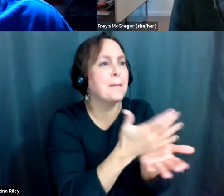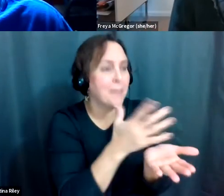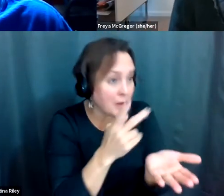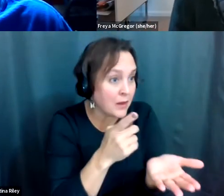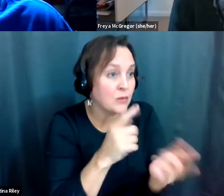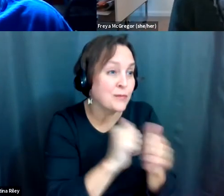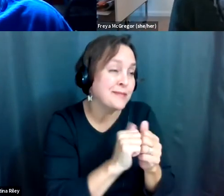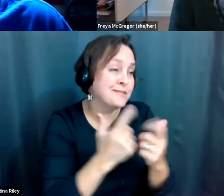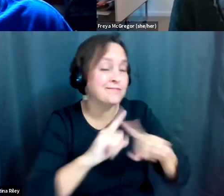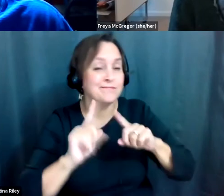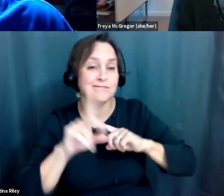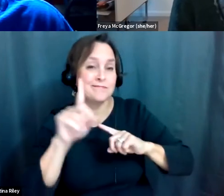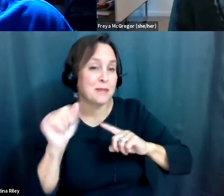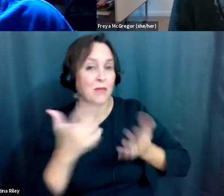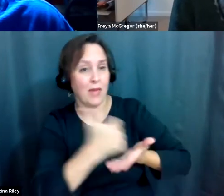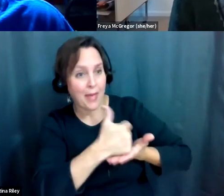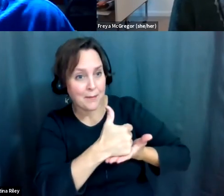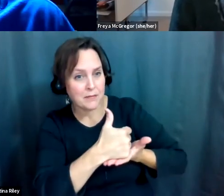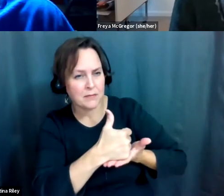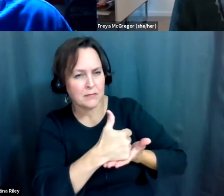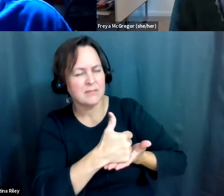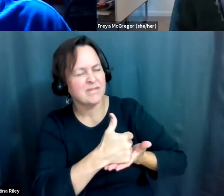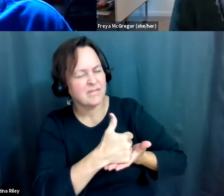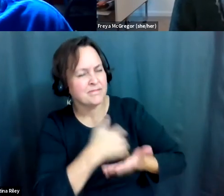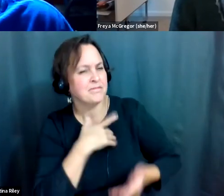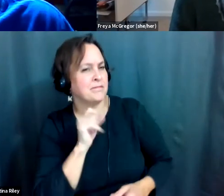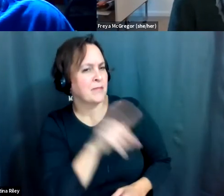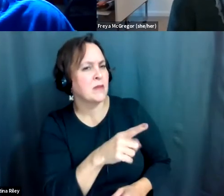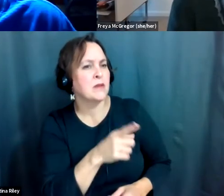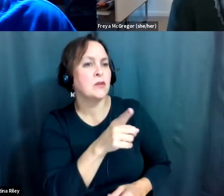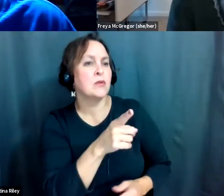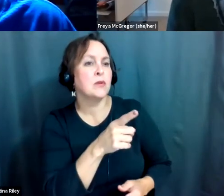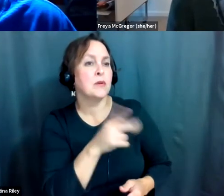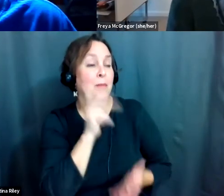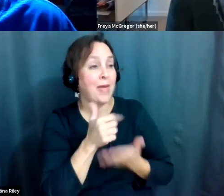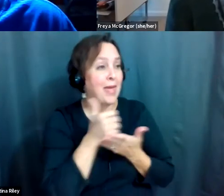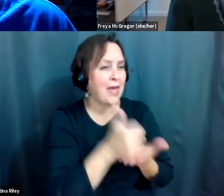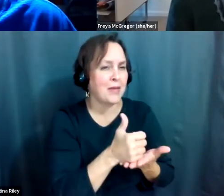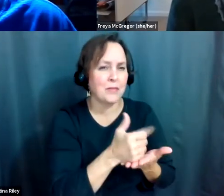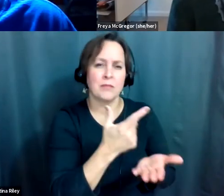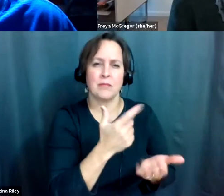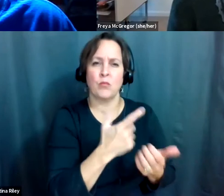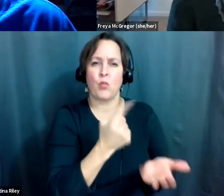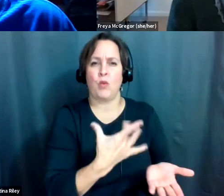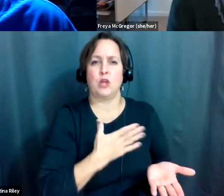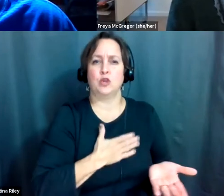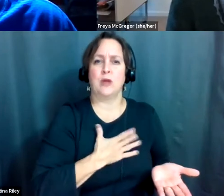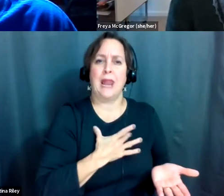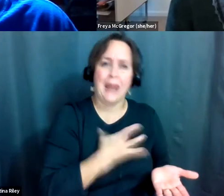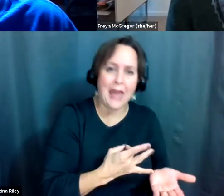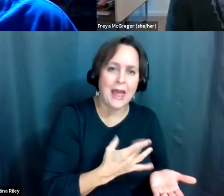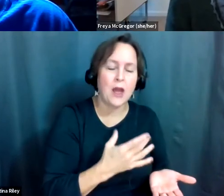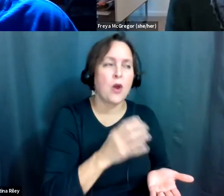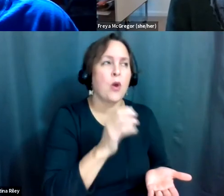different disabilities. Um, what is the best kind of help for you to receive and what do you want folks offering you help to